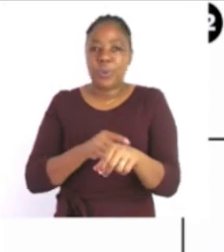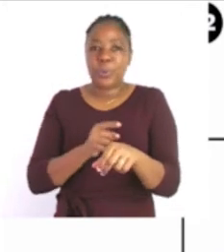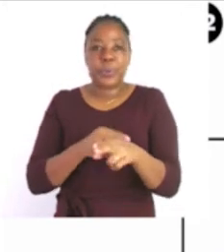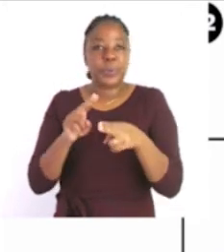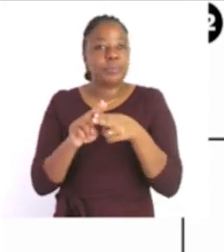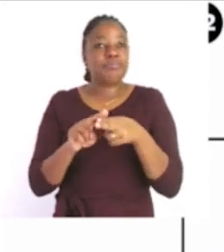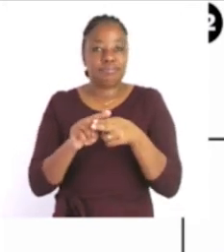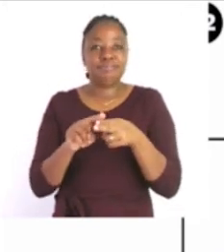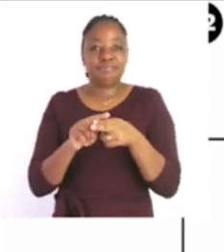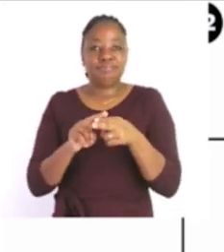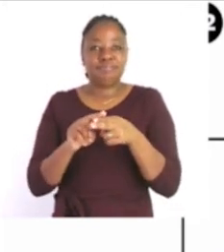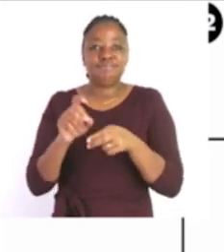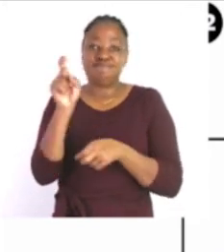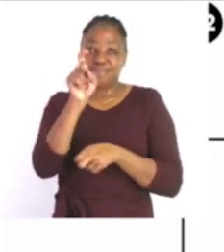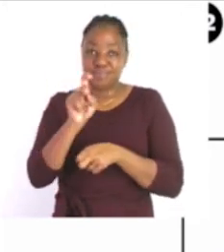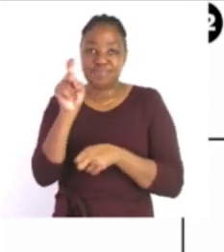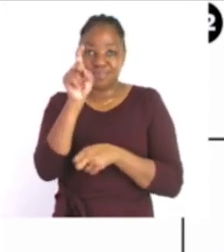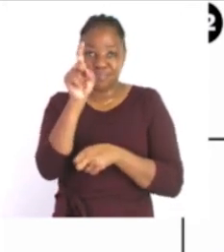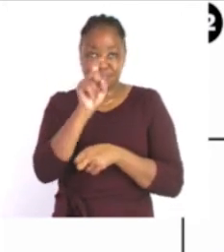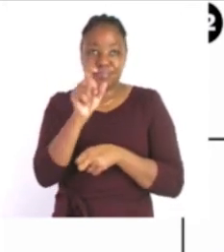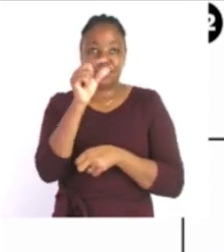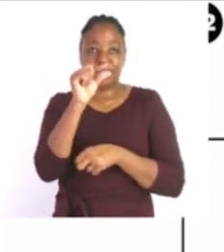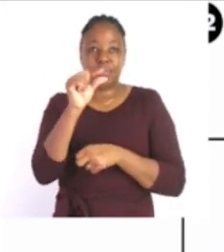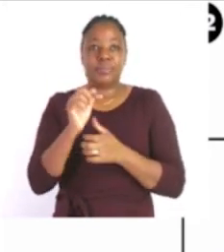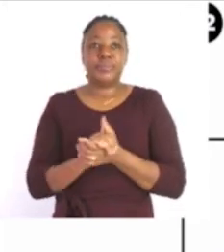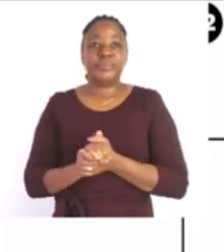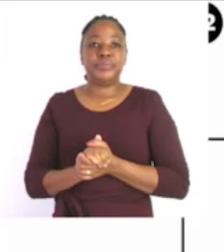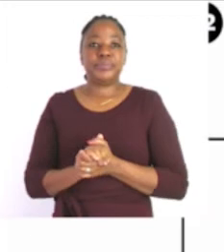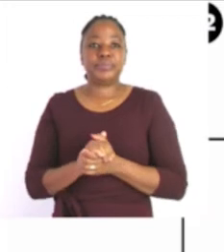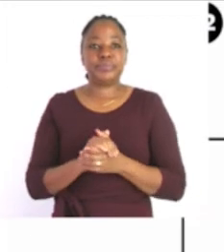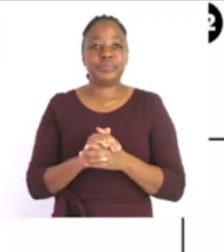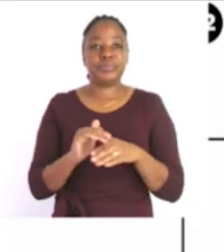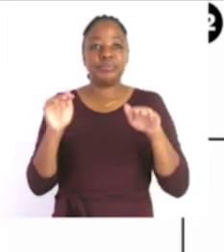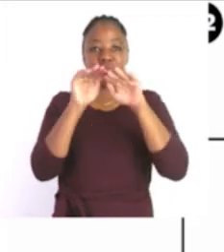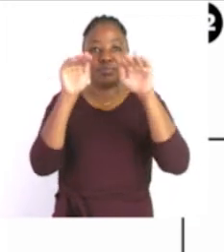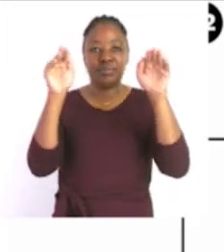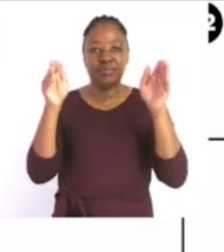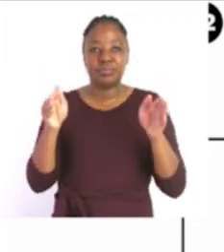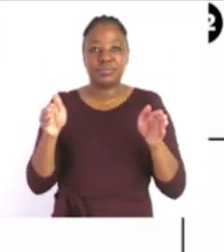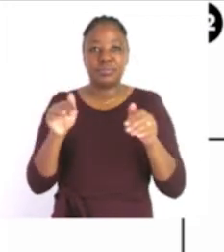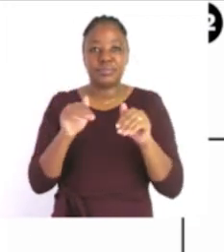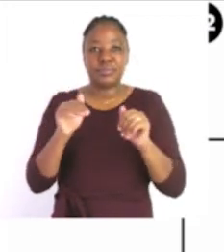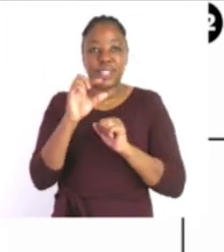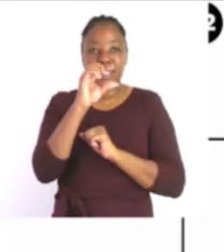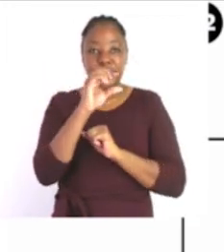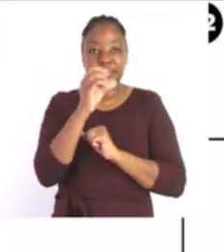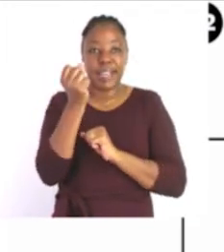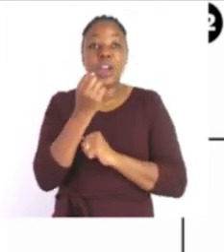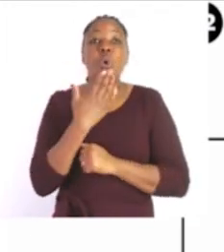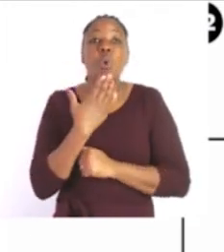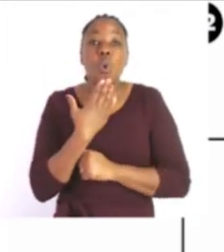for. So let us take a look at the table we have there. It says who,